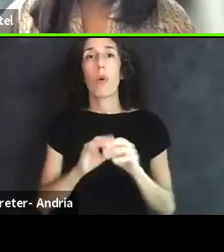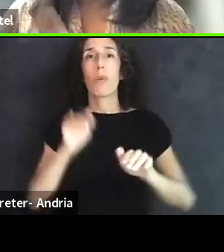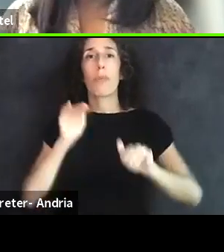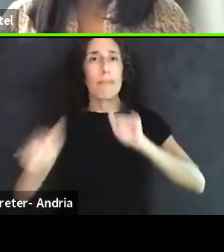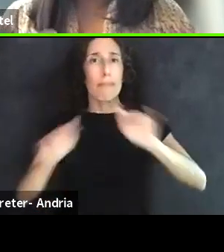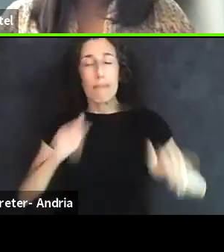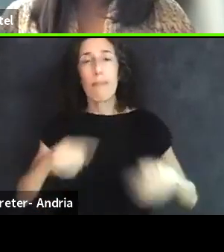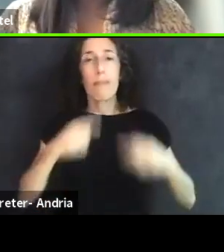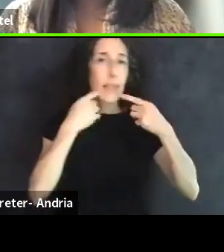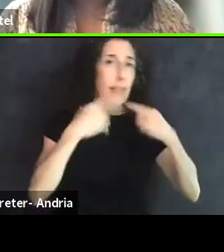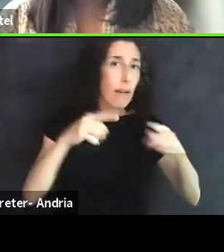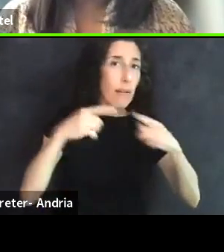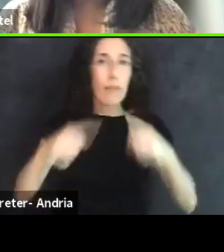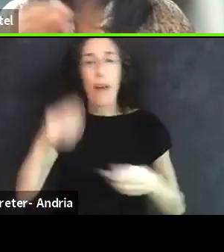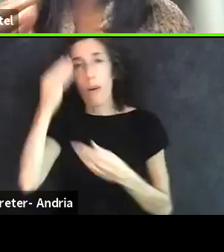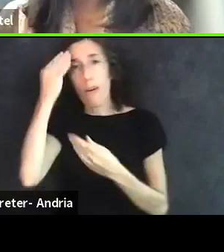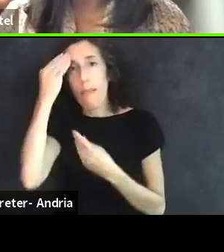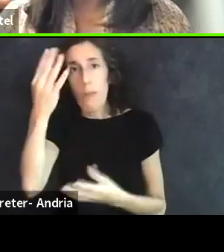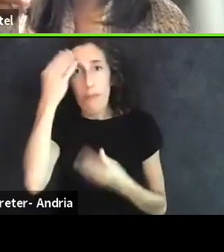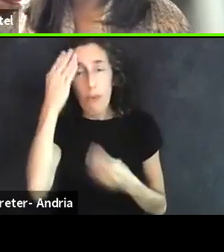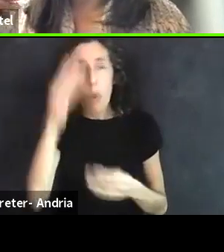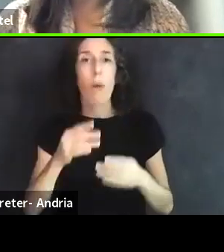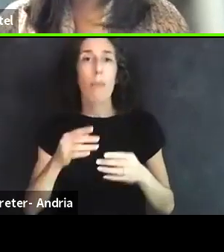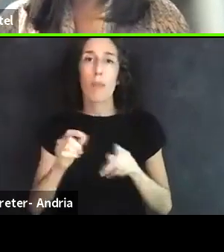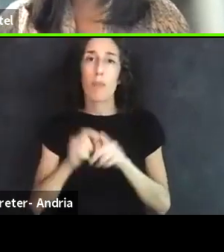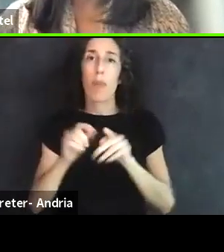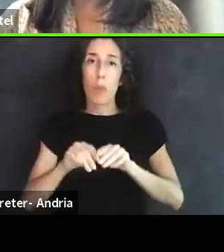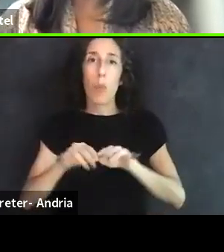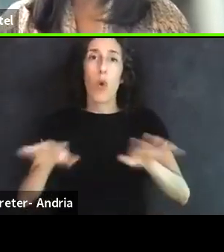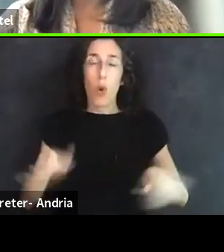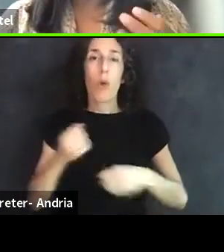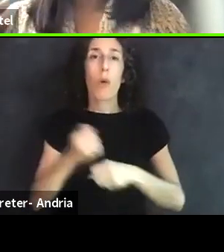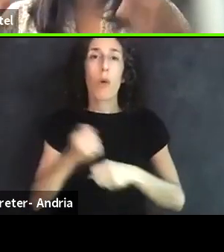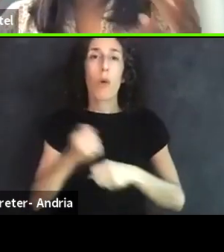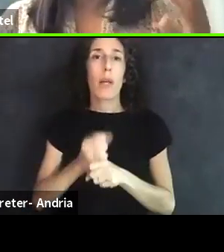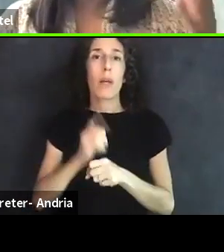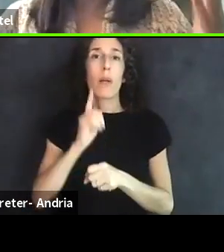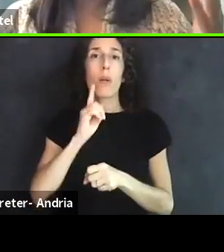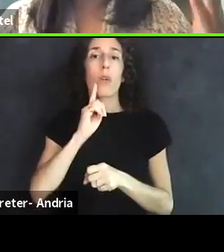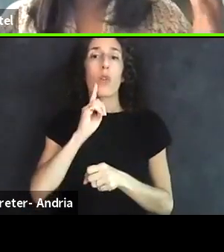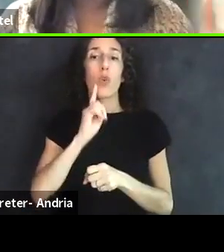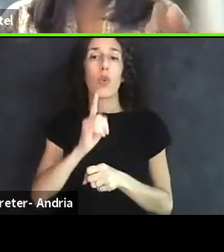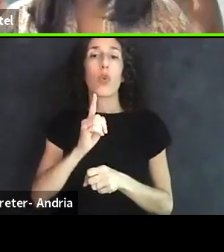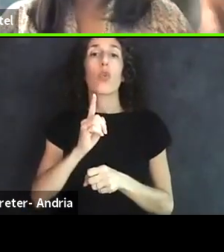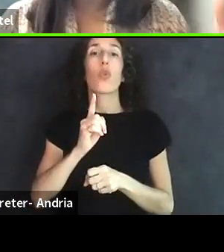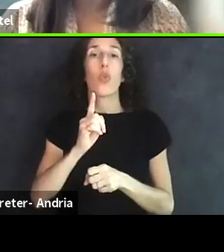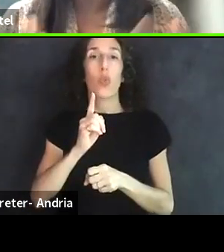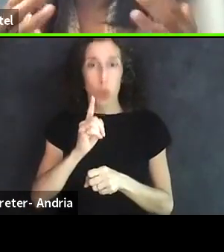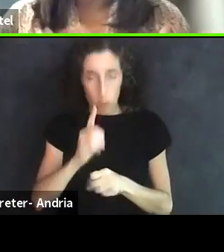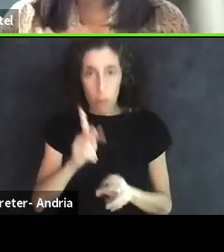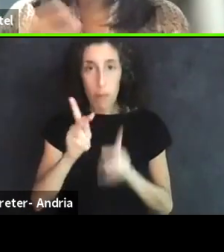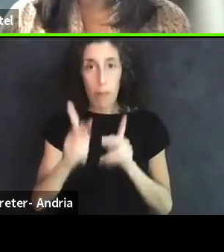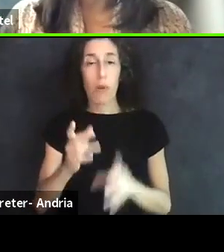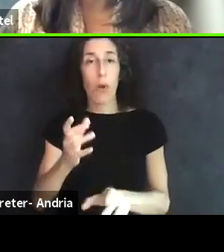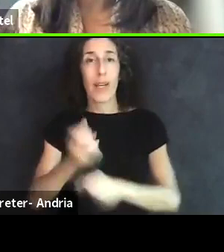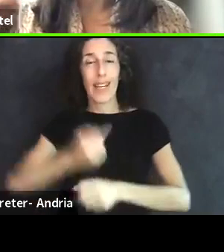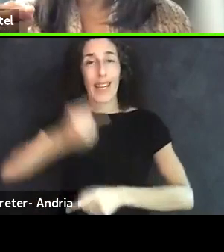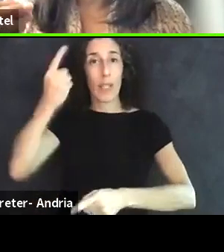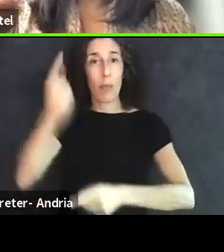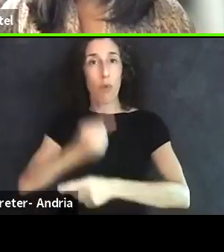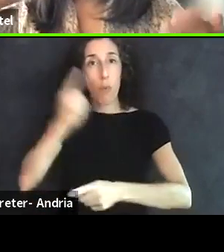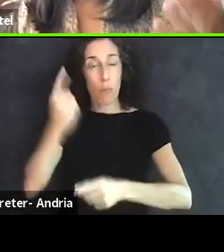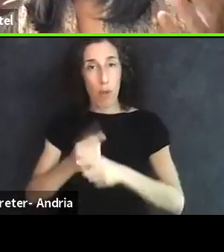those are avenues for the future that really merit further sort of support and discussion around,